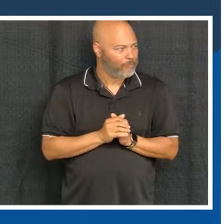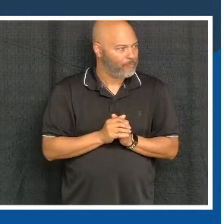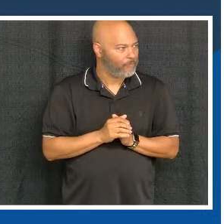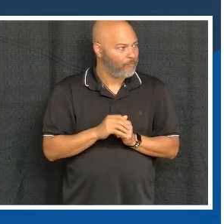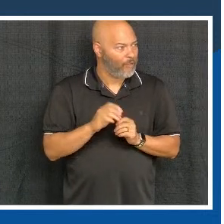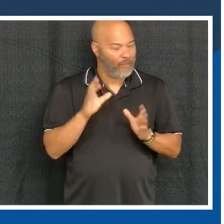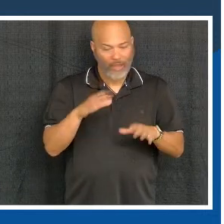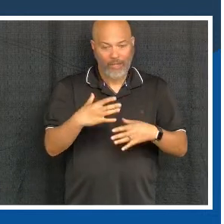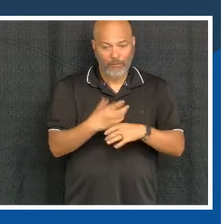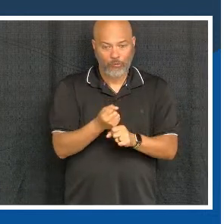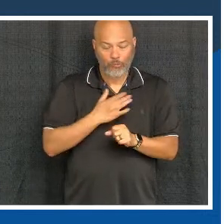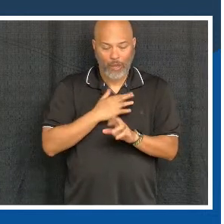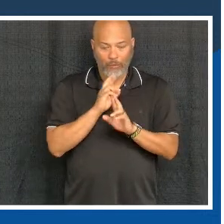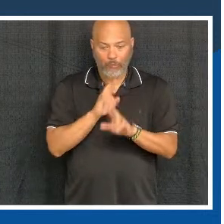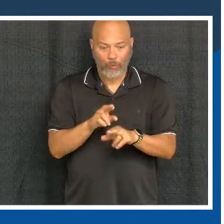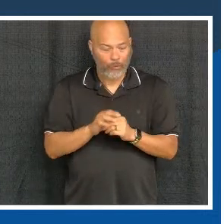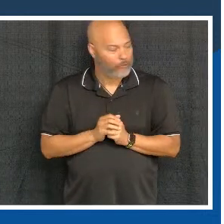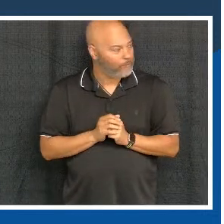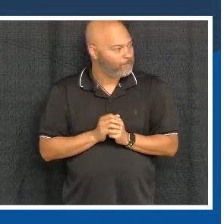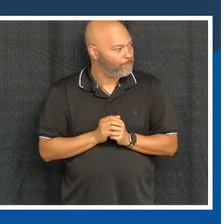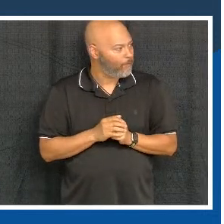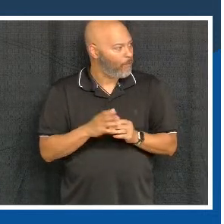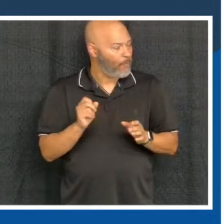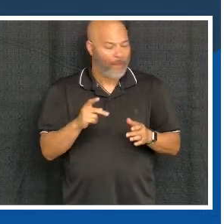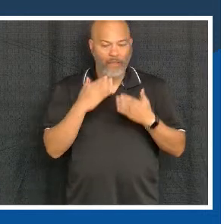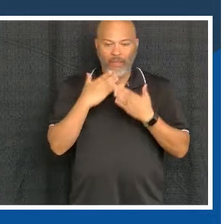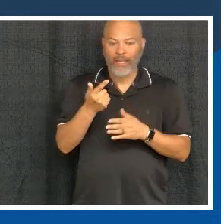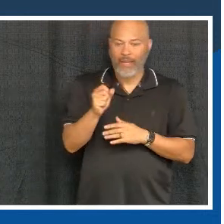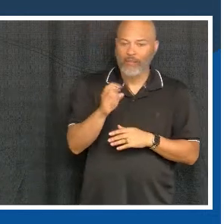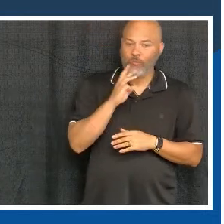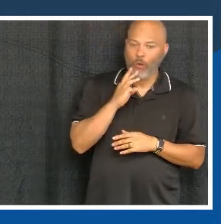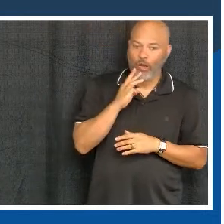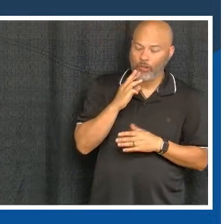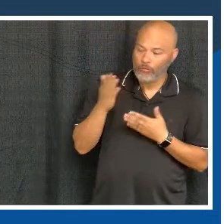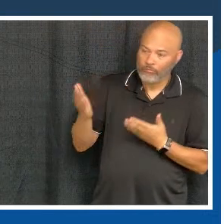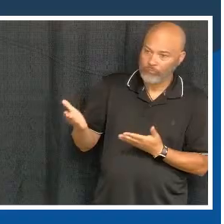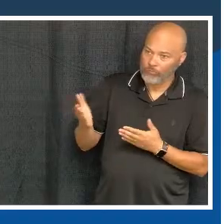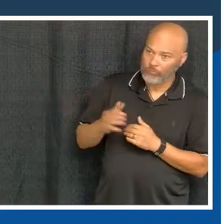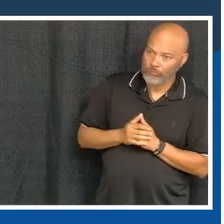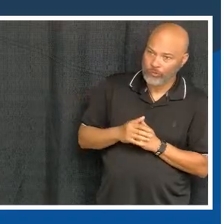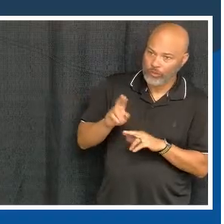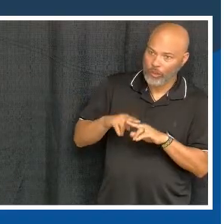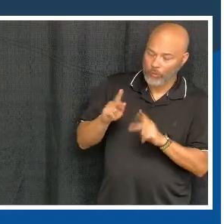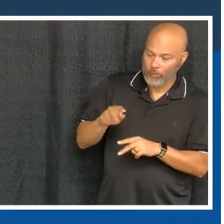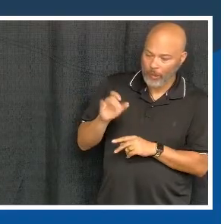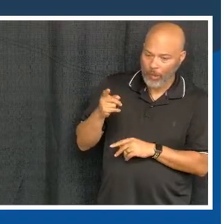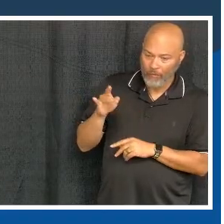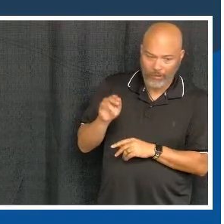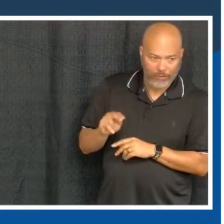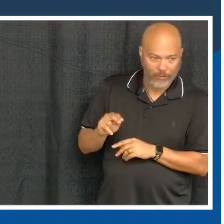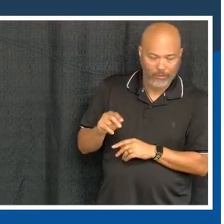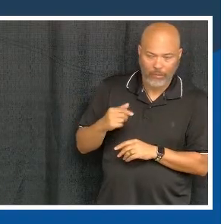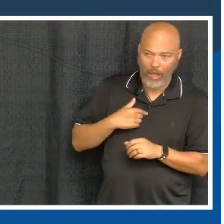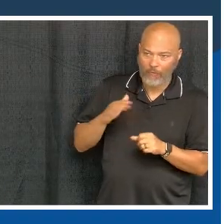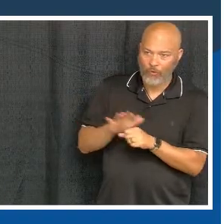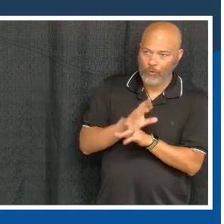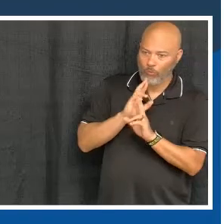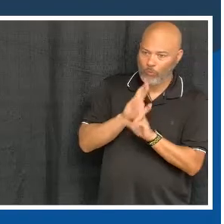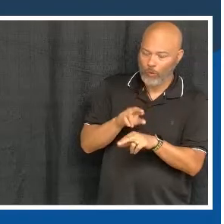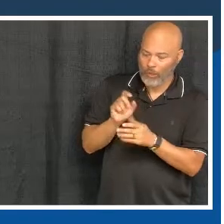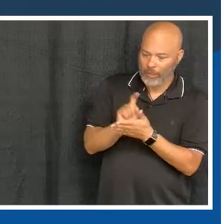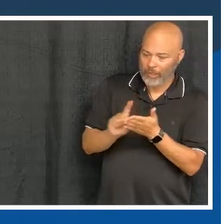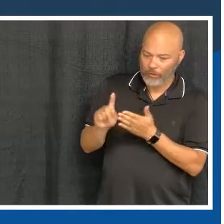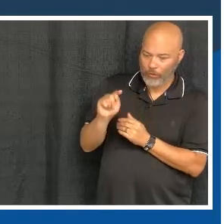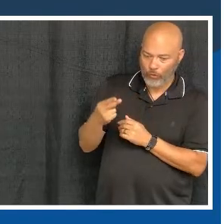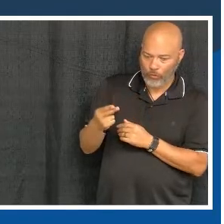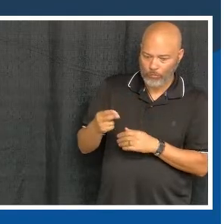Otherwise, that concludes my report, Mayor. All right, thank you. Gas and Water Committee, Chairman McLaughlin, you're recognized. I will have a report next Thursday, and